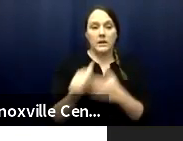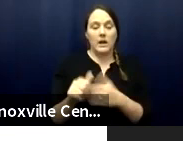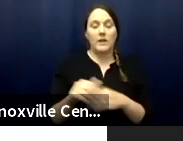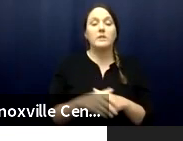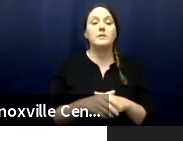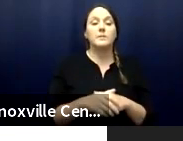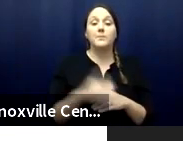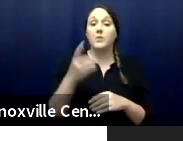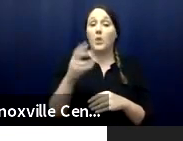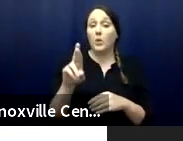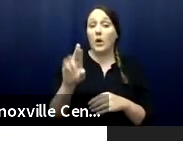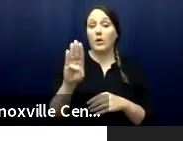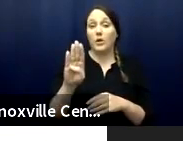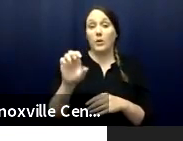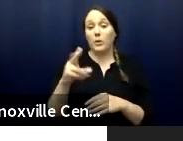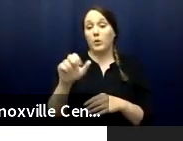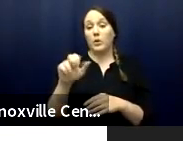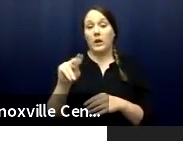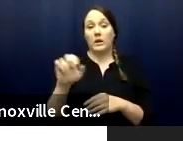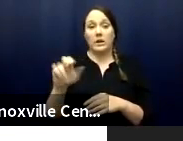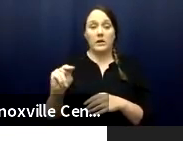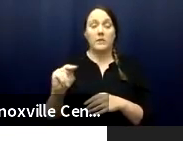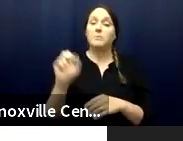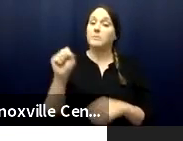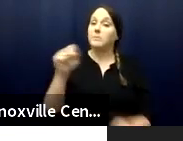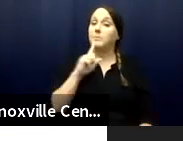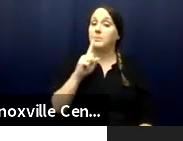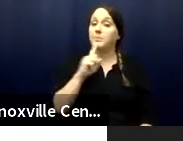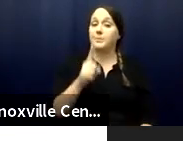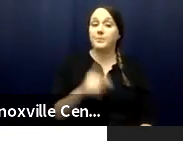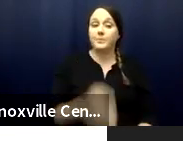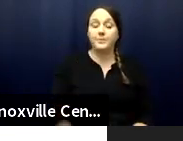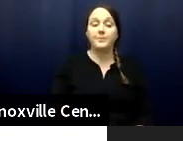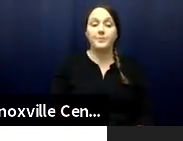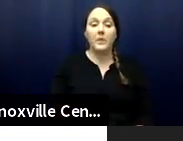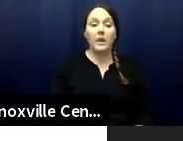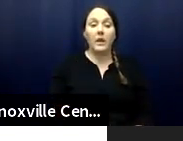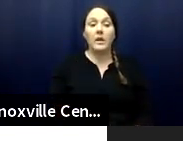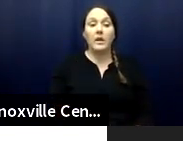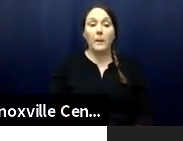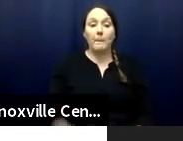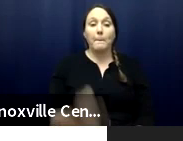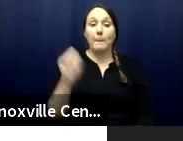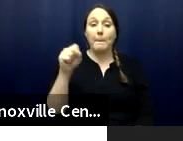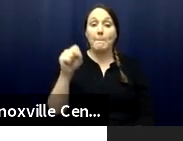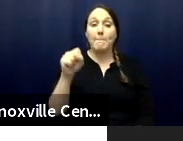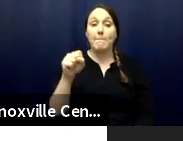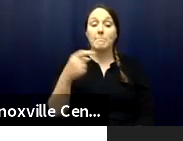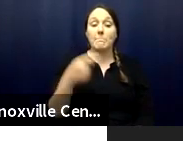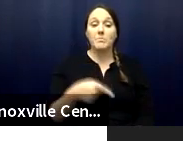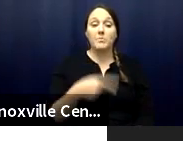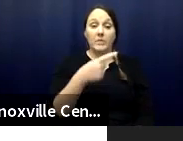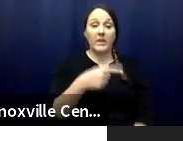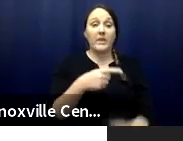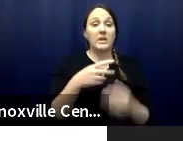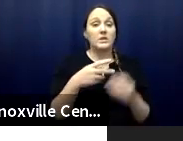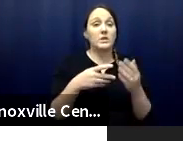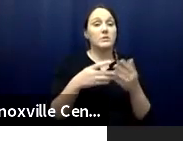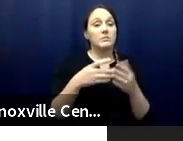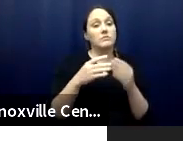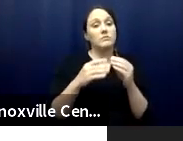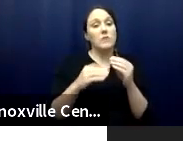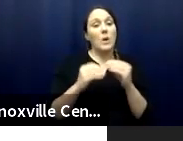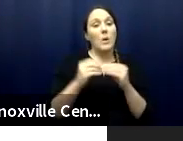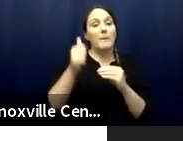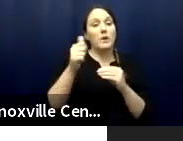Dr. Buchanan. Sure, thanks, Dr. Shamia. Yes, these are the primary folks that we